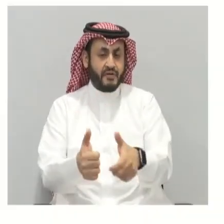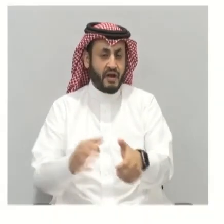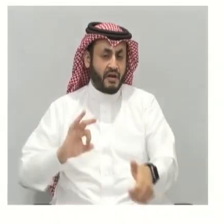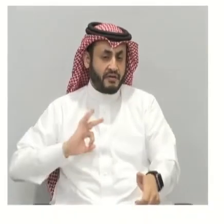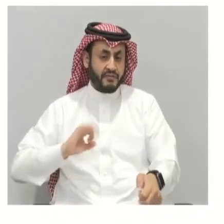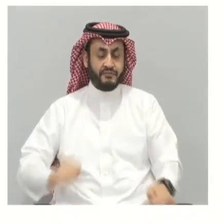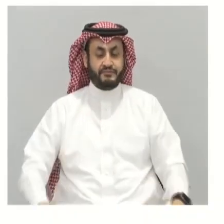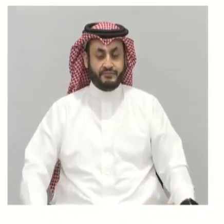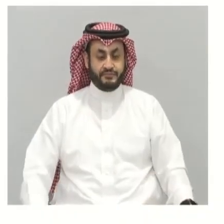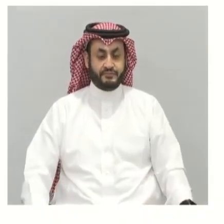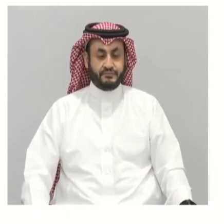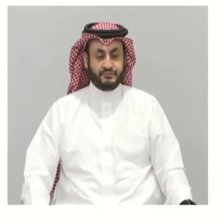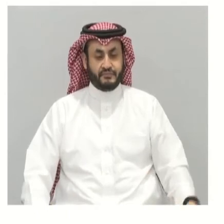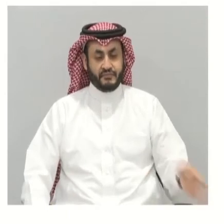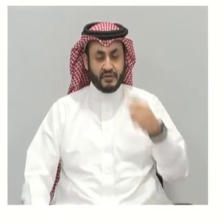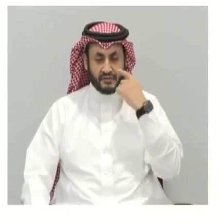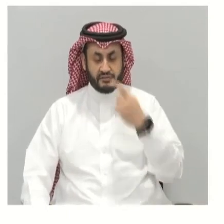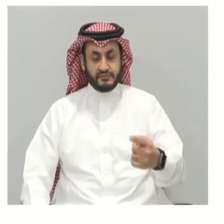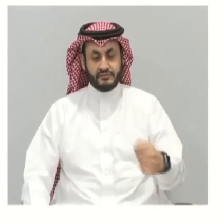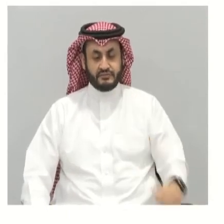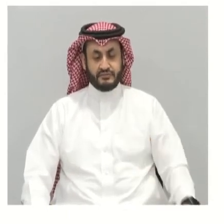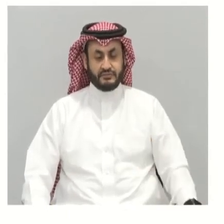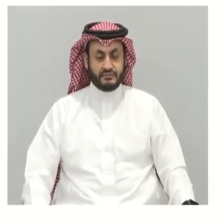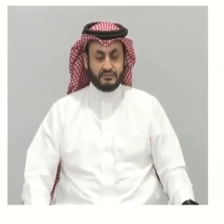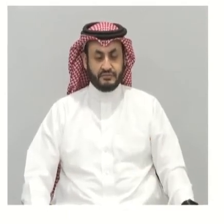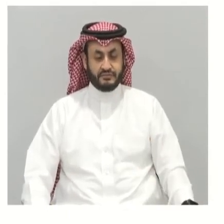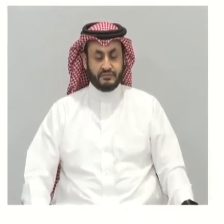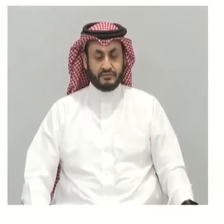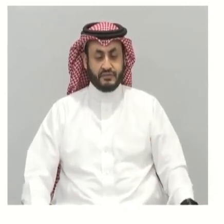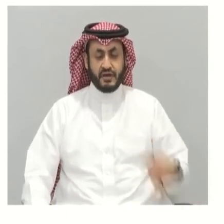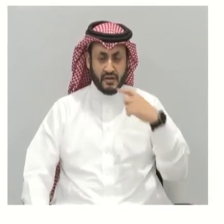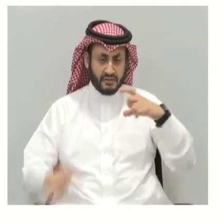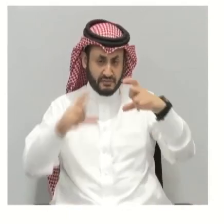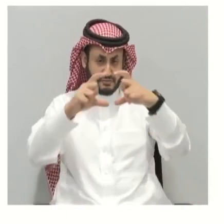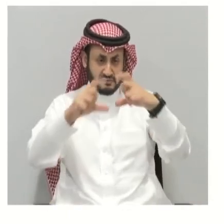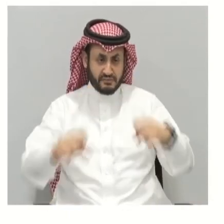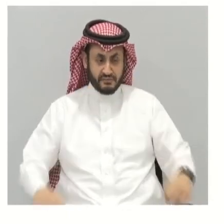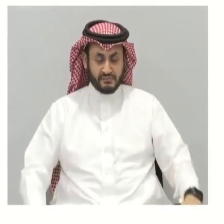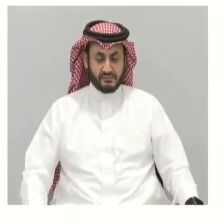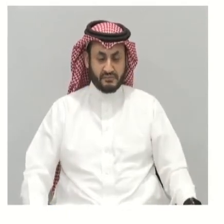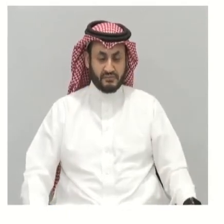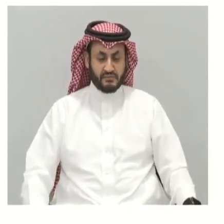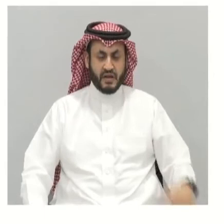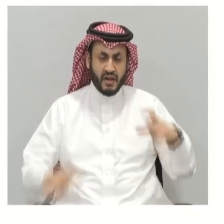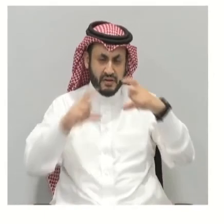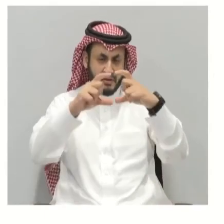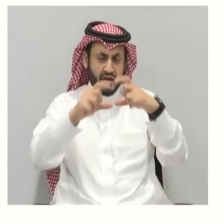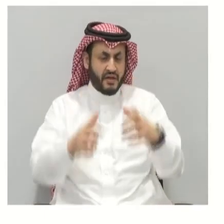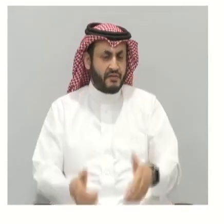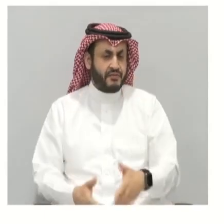favorite game. So let's take a look here. Look at the picture. What do you think of this game? What do you think is this